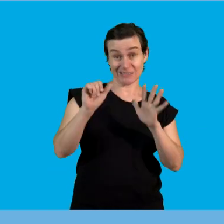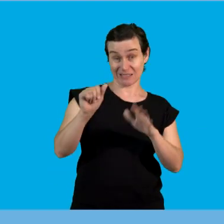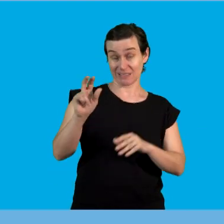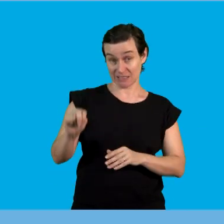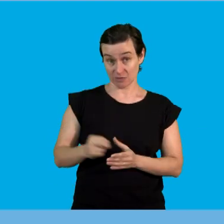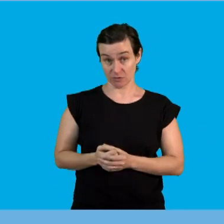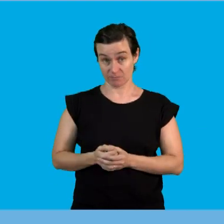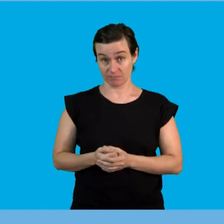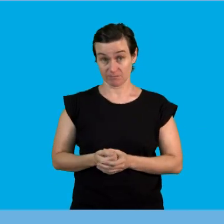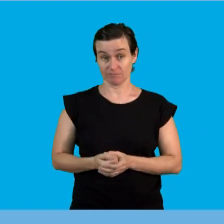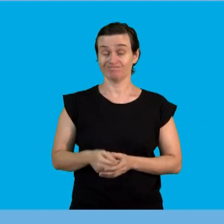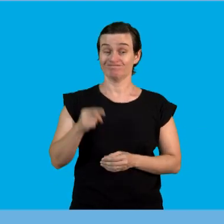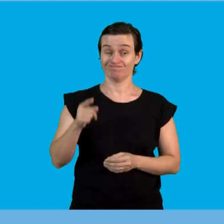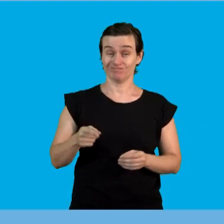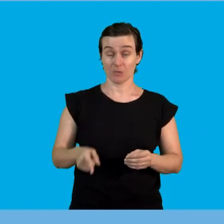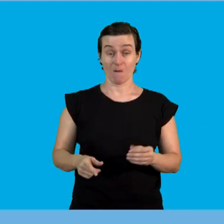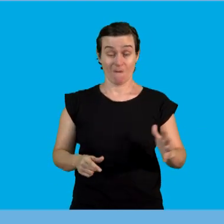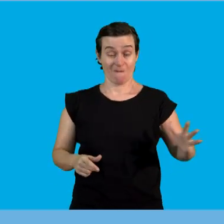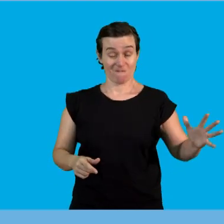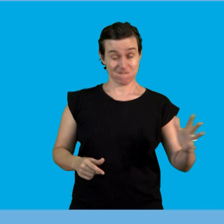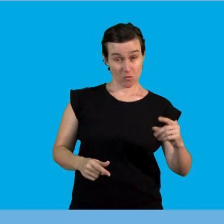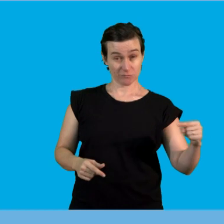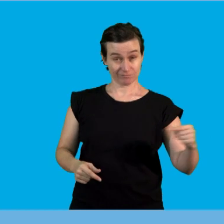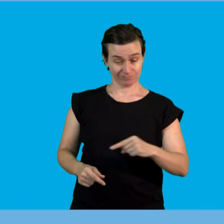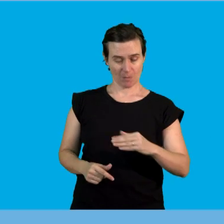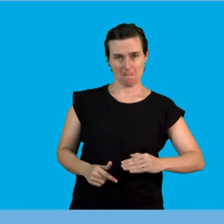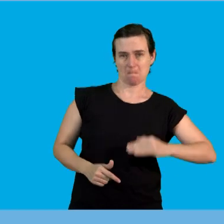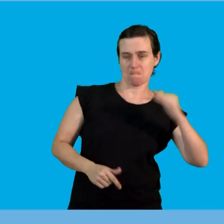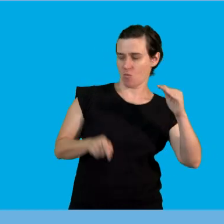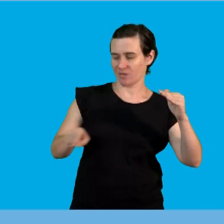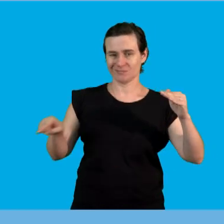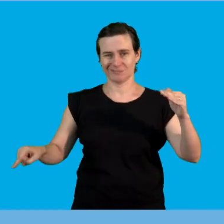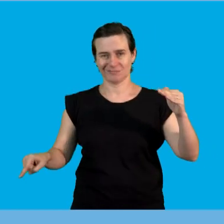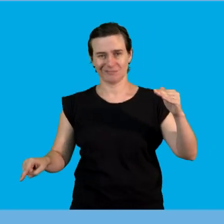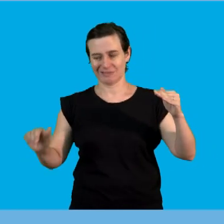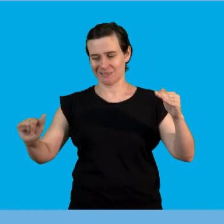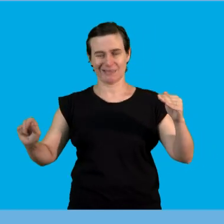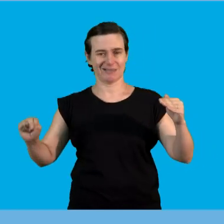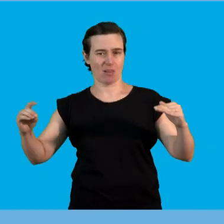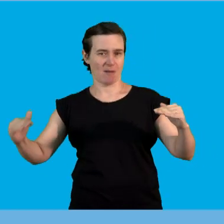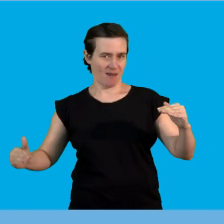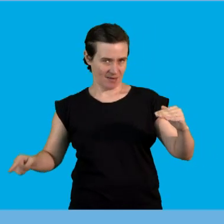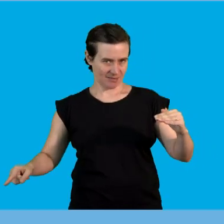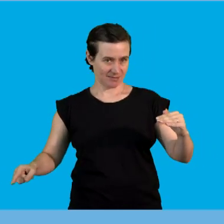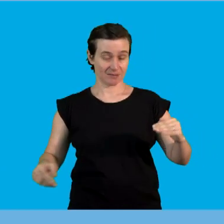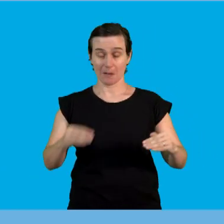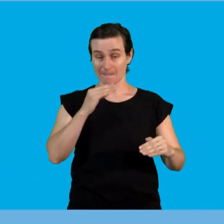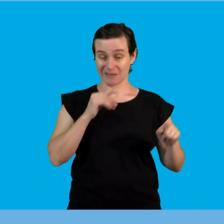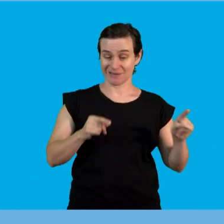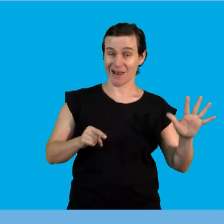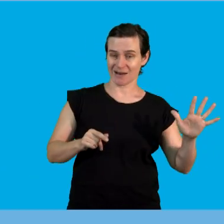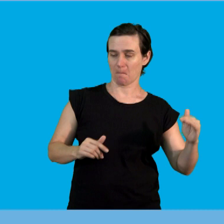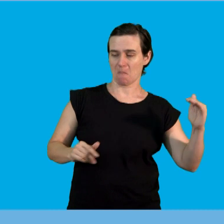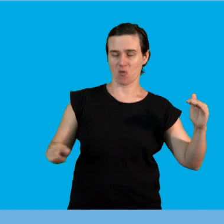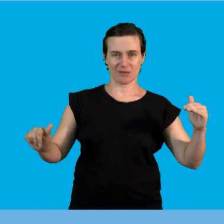6 newtons. Now, as you've said, the force applied in one direction is greater, so this is greater than that one. So the 8